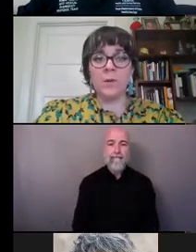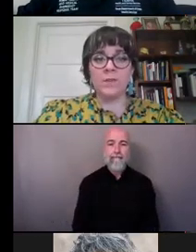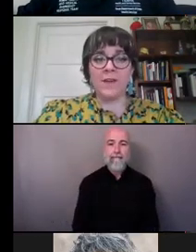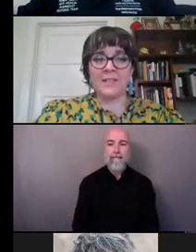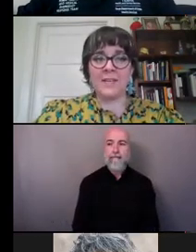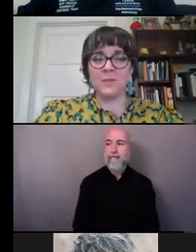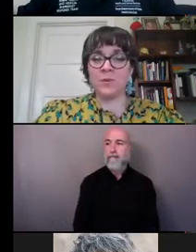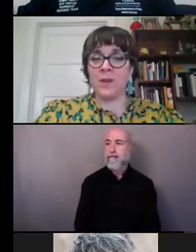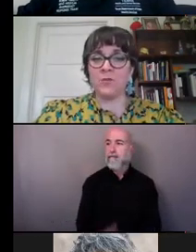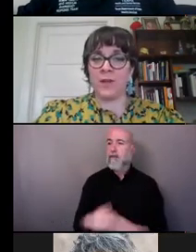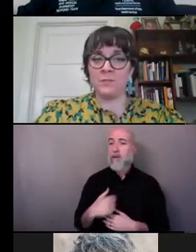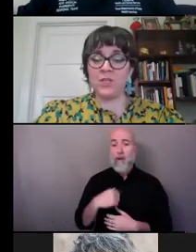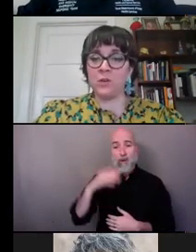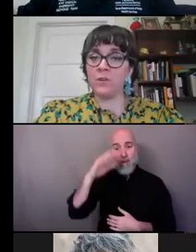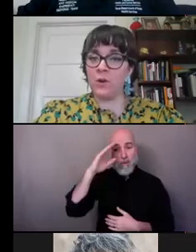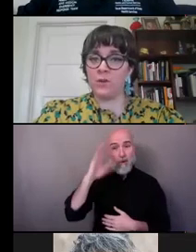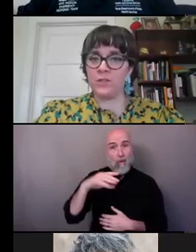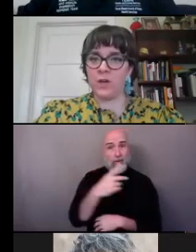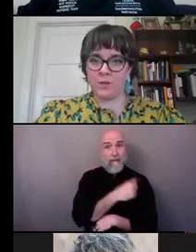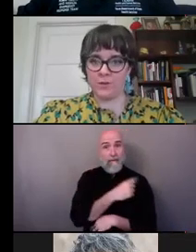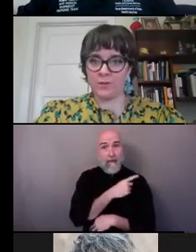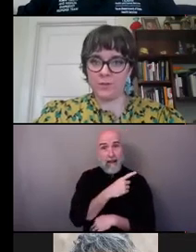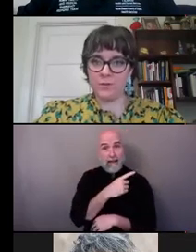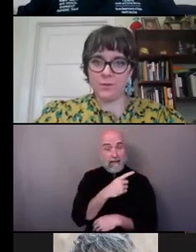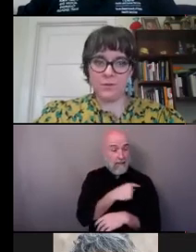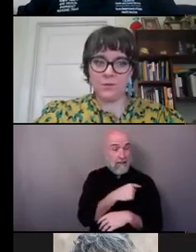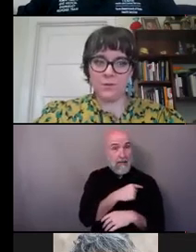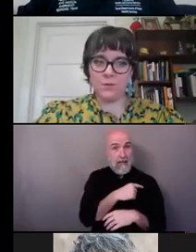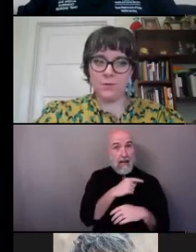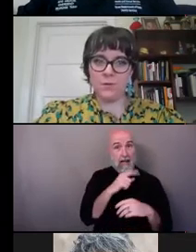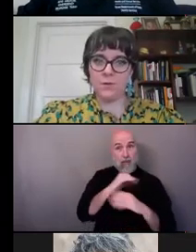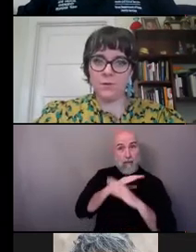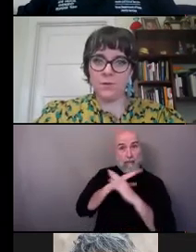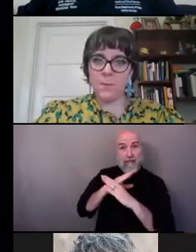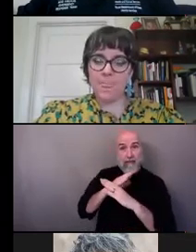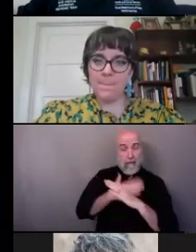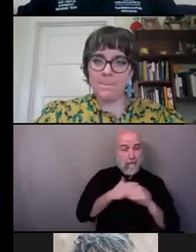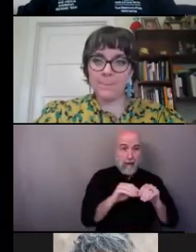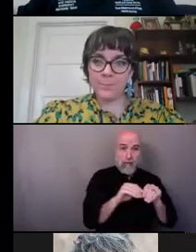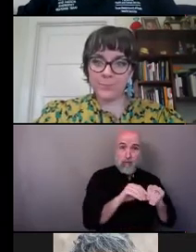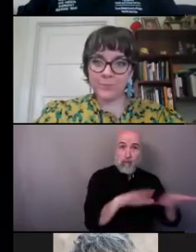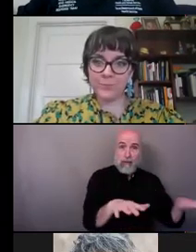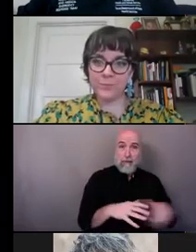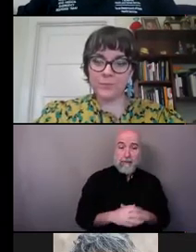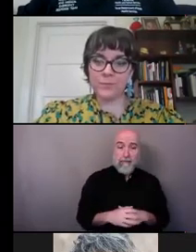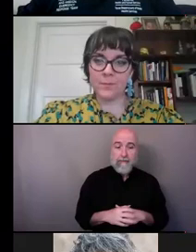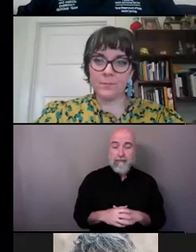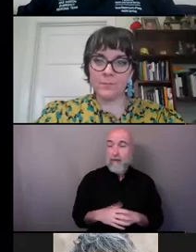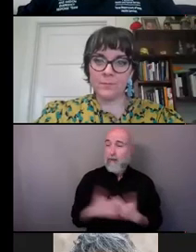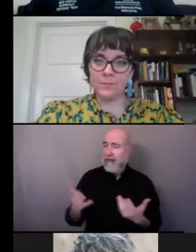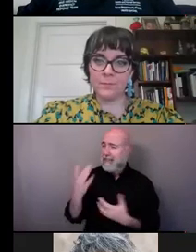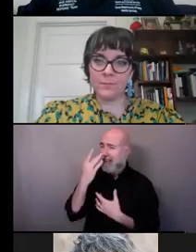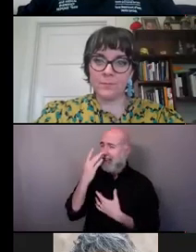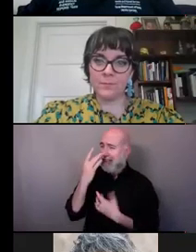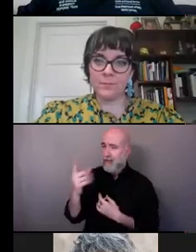Do we know if the vaccines prevent transmission of COVID to others? Well, that's a very interesting scientific question.